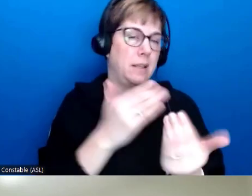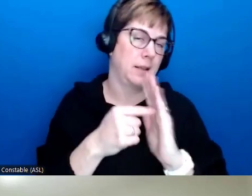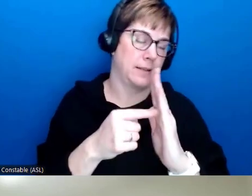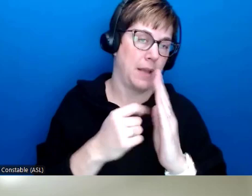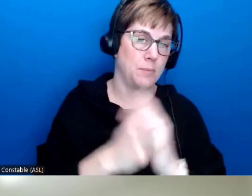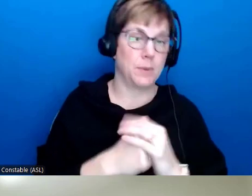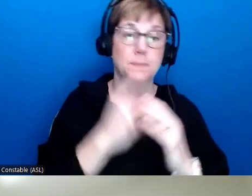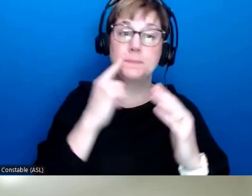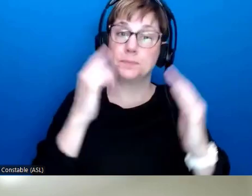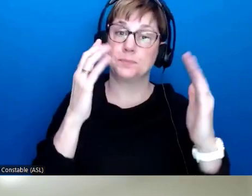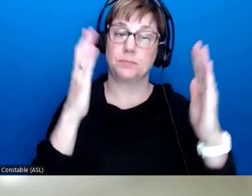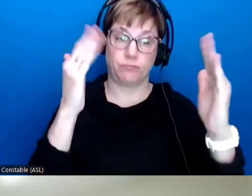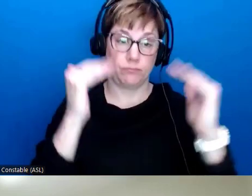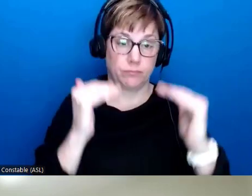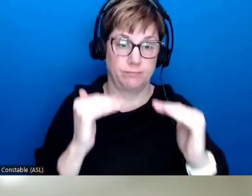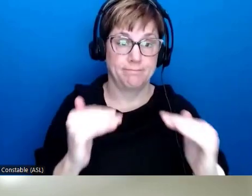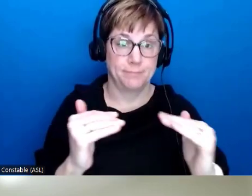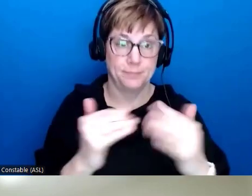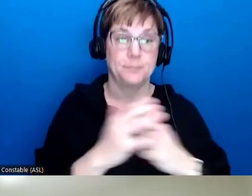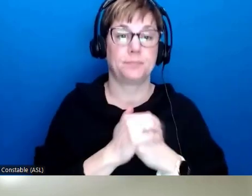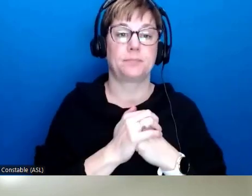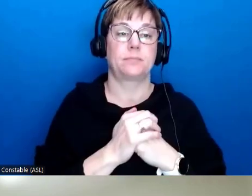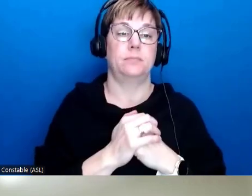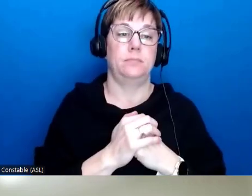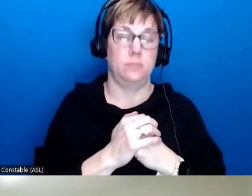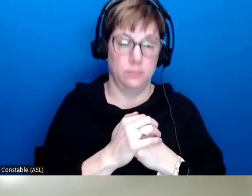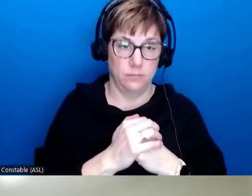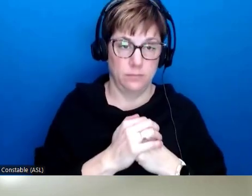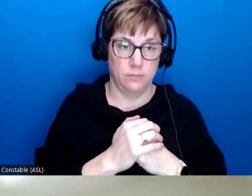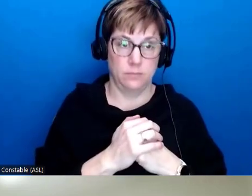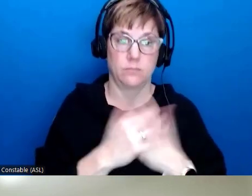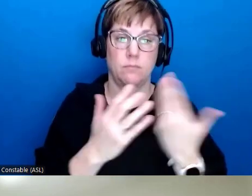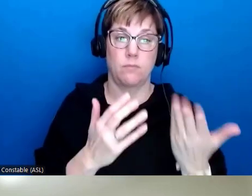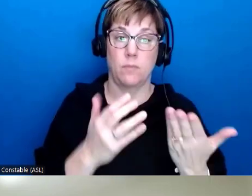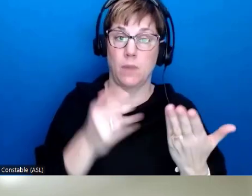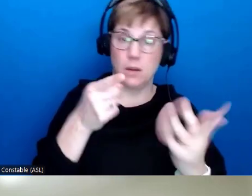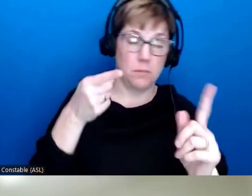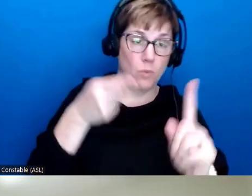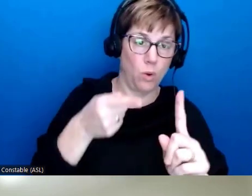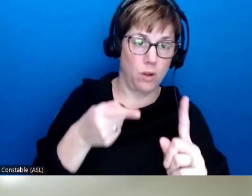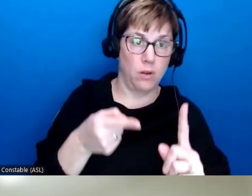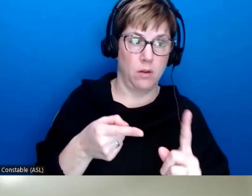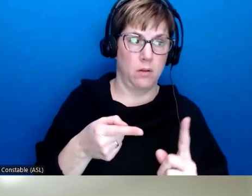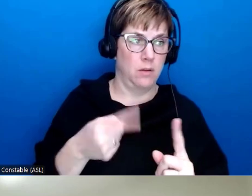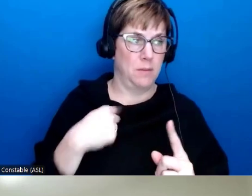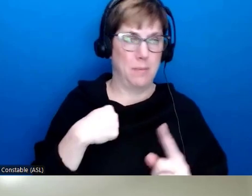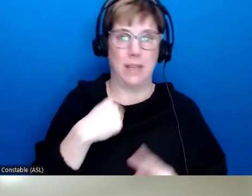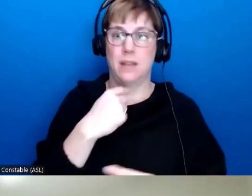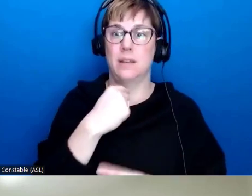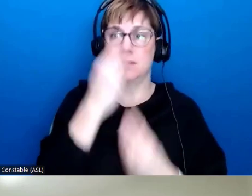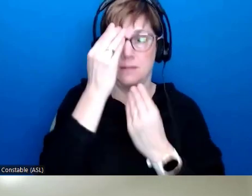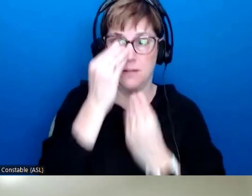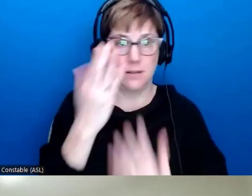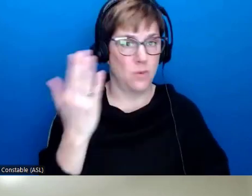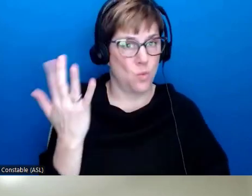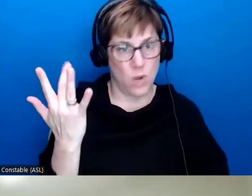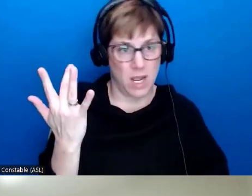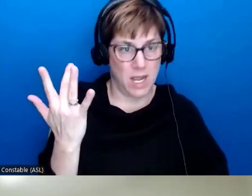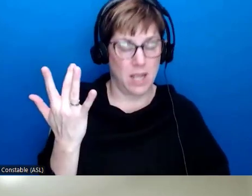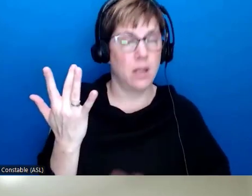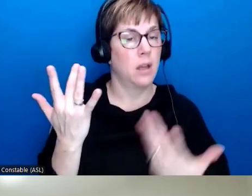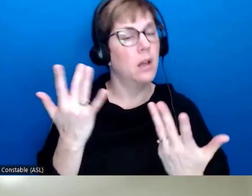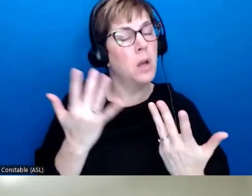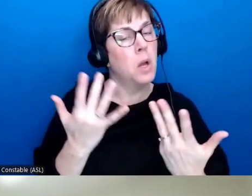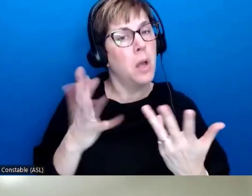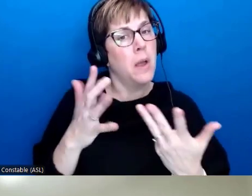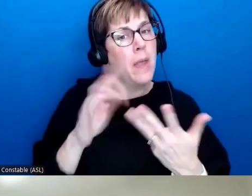think we can move to the next slide now, which addresses the question of why disclose at all. And that's a harder one. It's clear